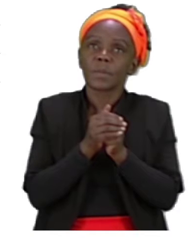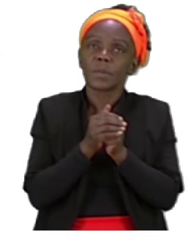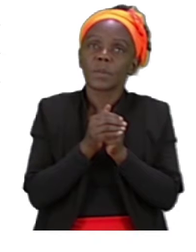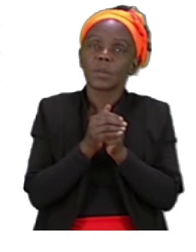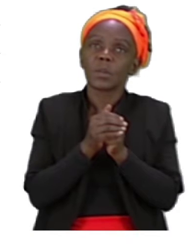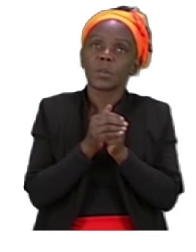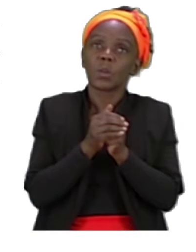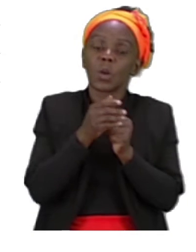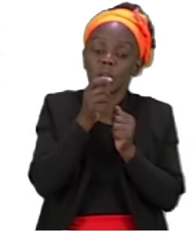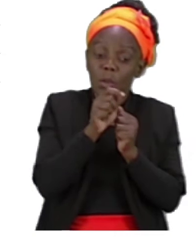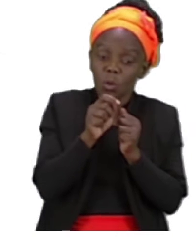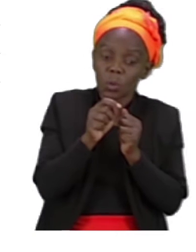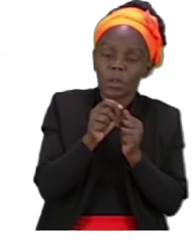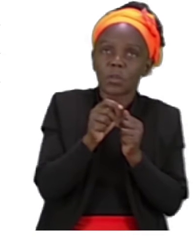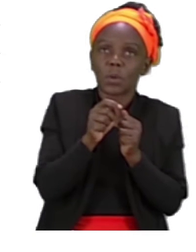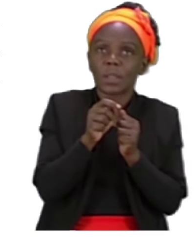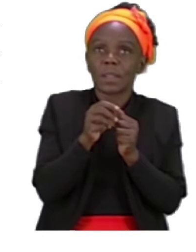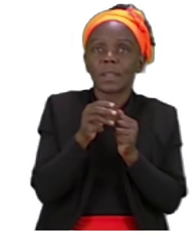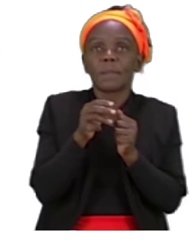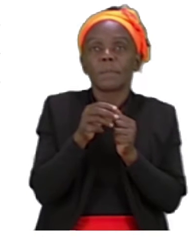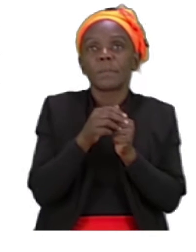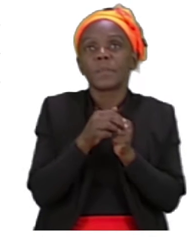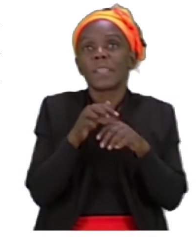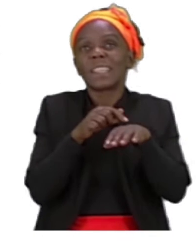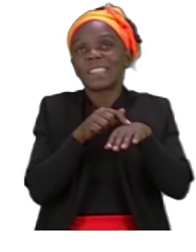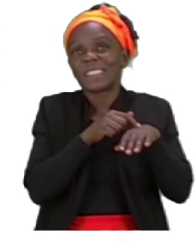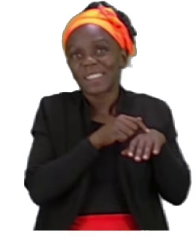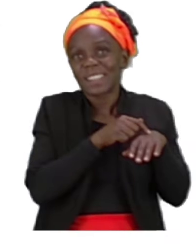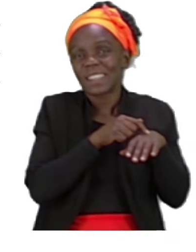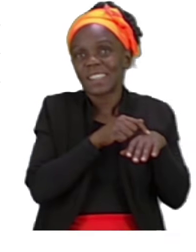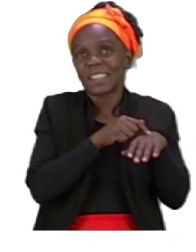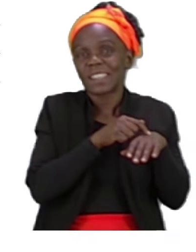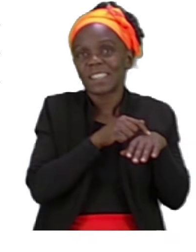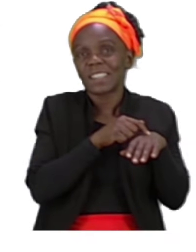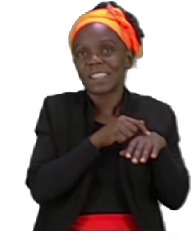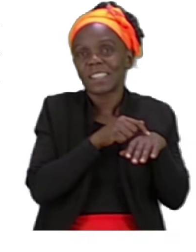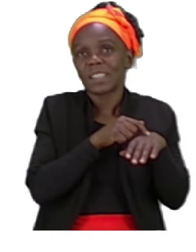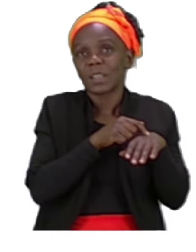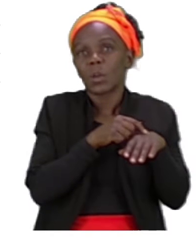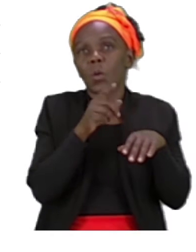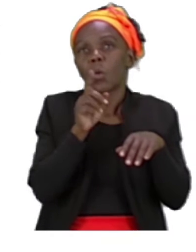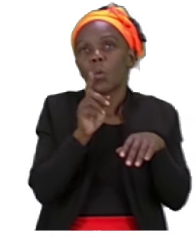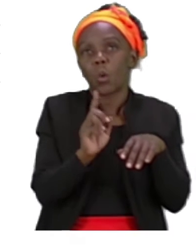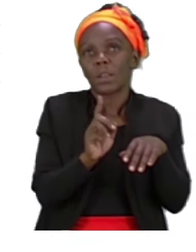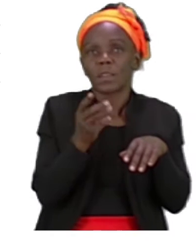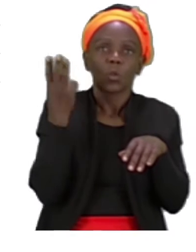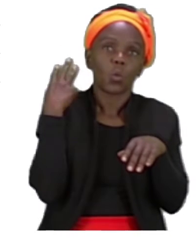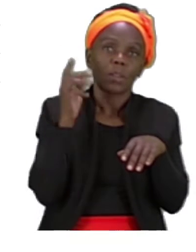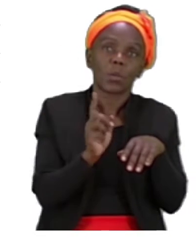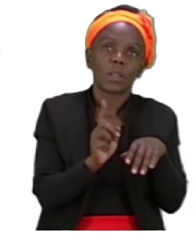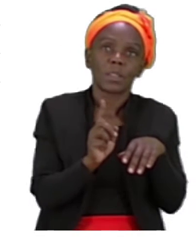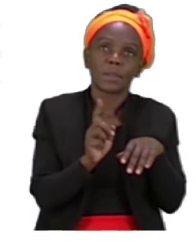before today, which is yesterday's date was. And then you will write the future date, which